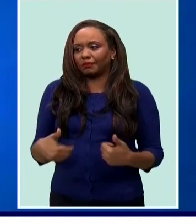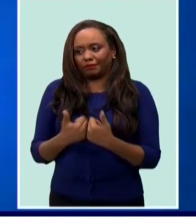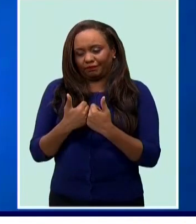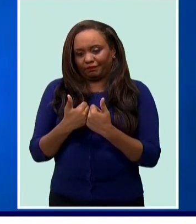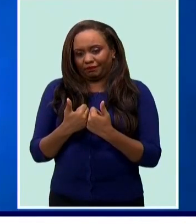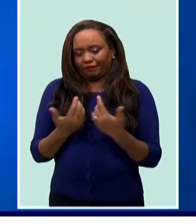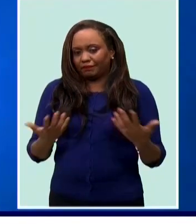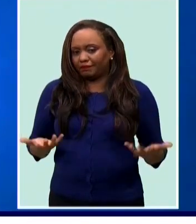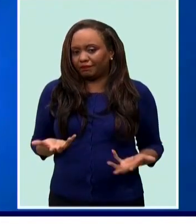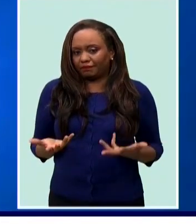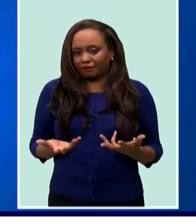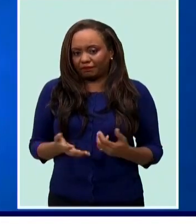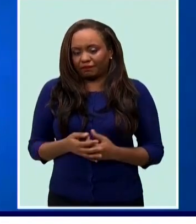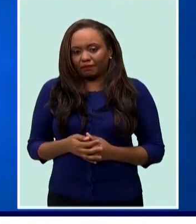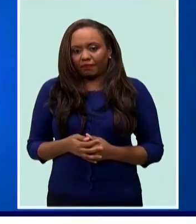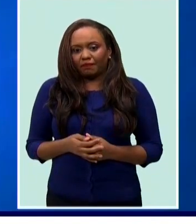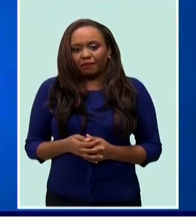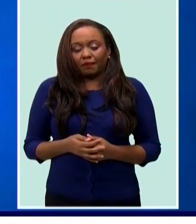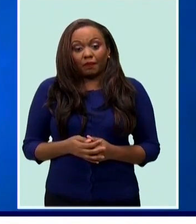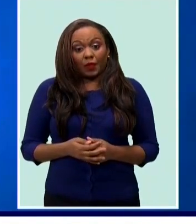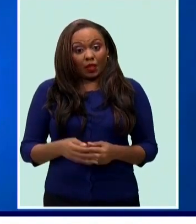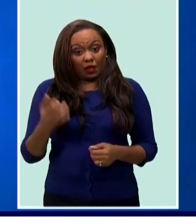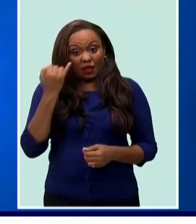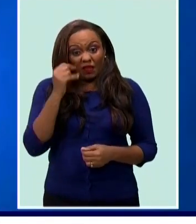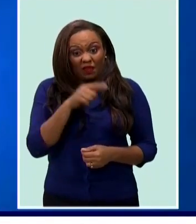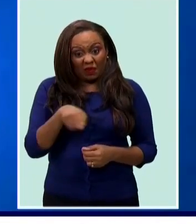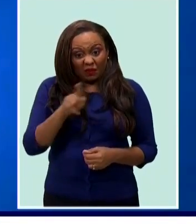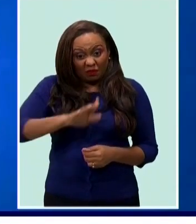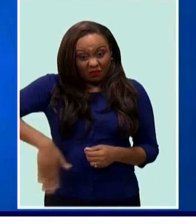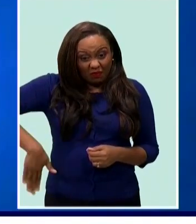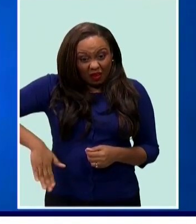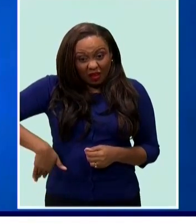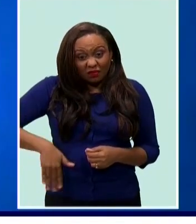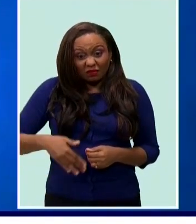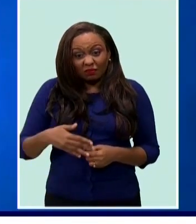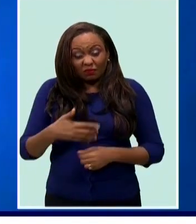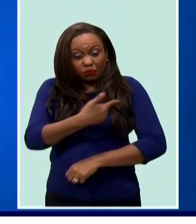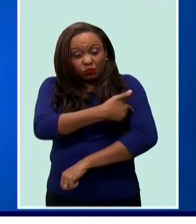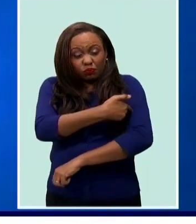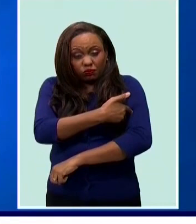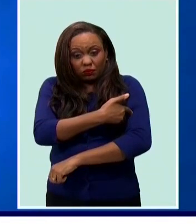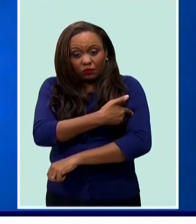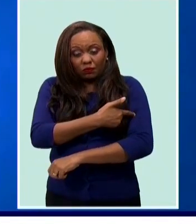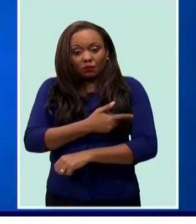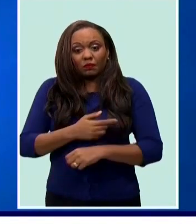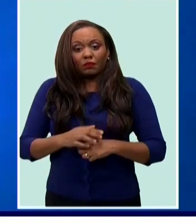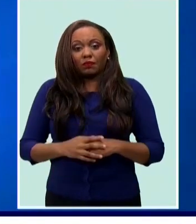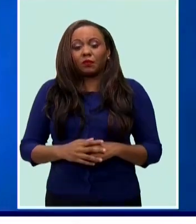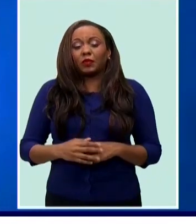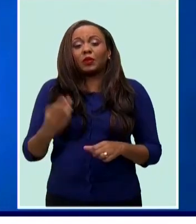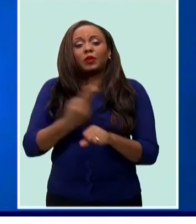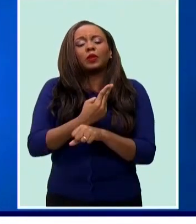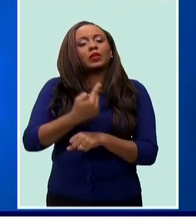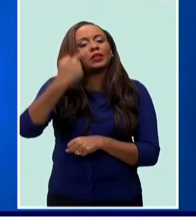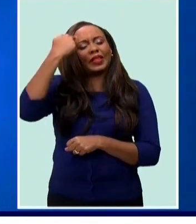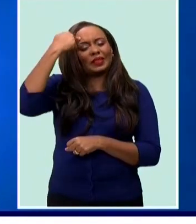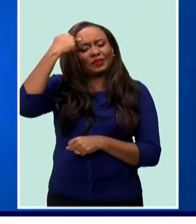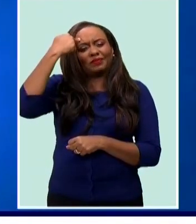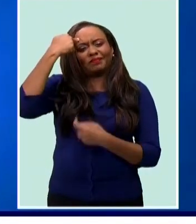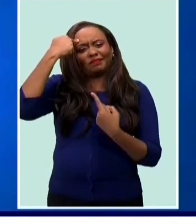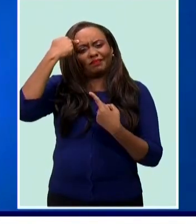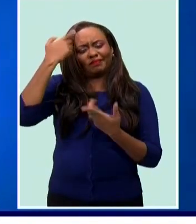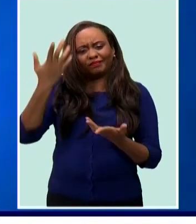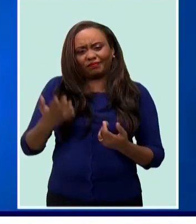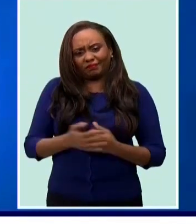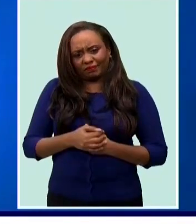encouraging persons who have not been immunized to make sure that they let good sense prevail.